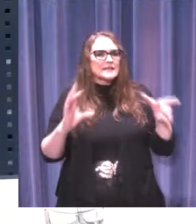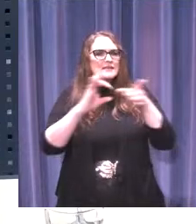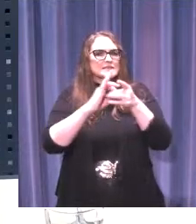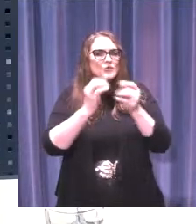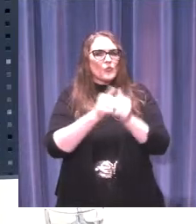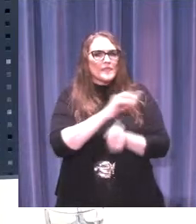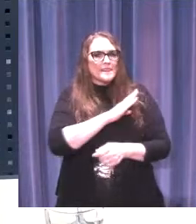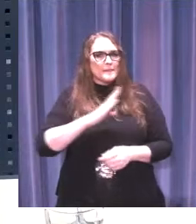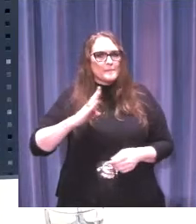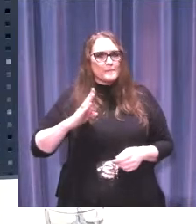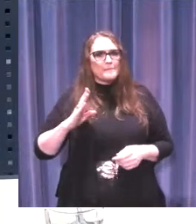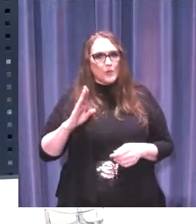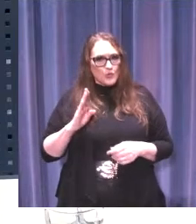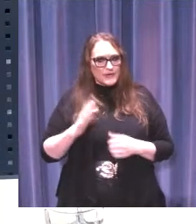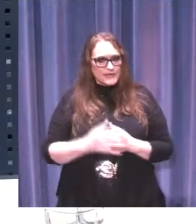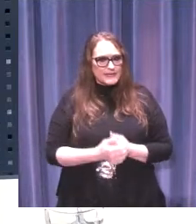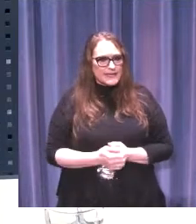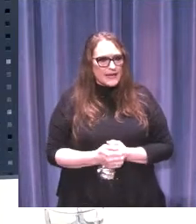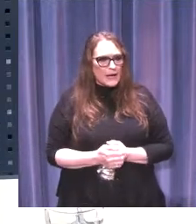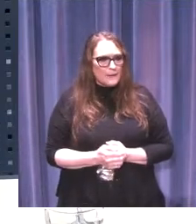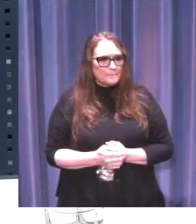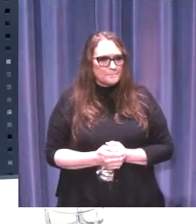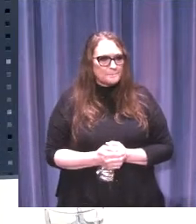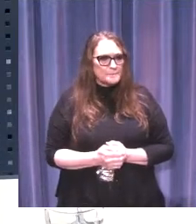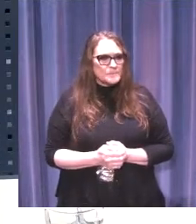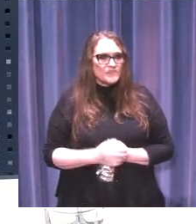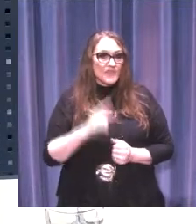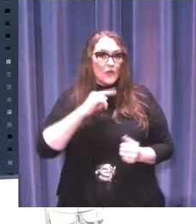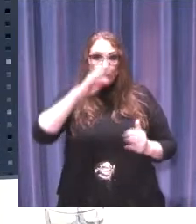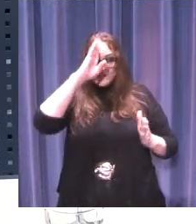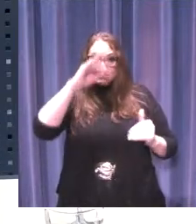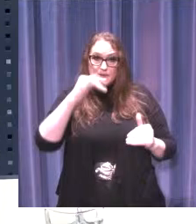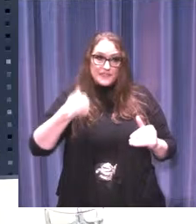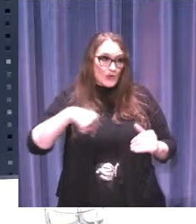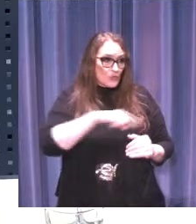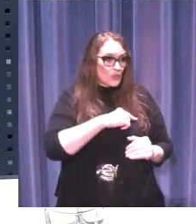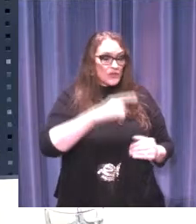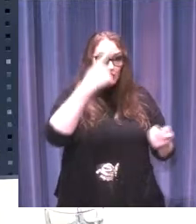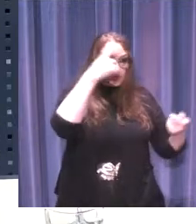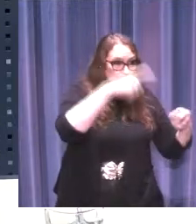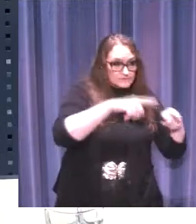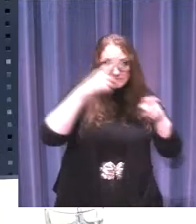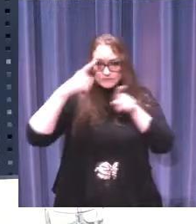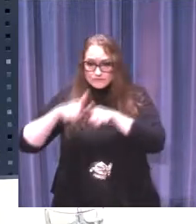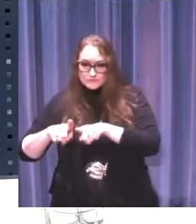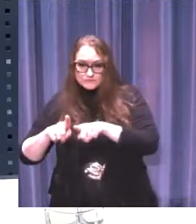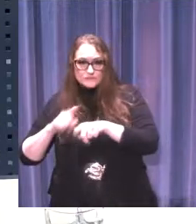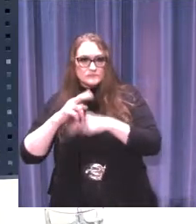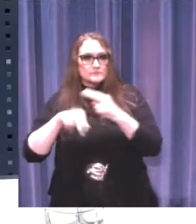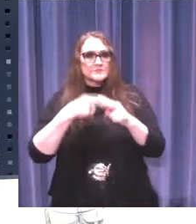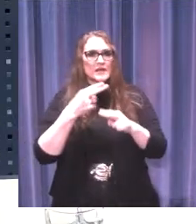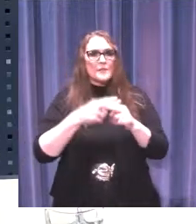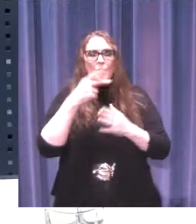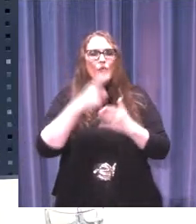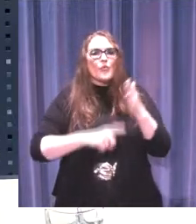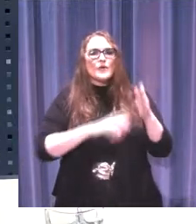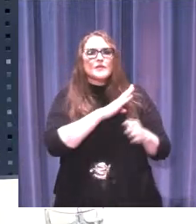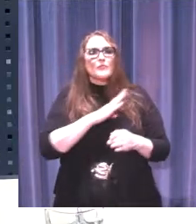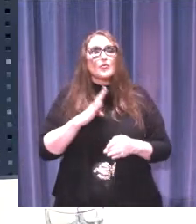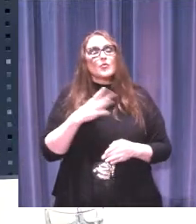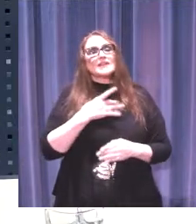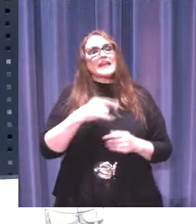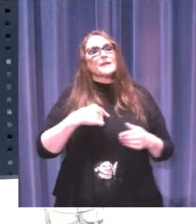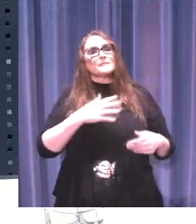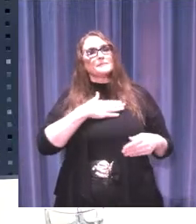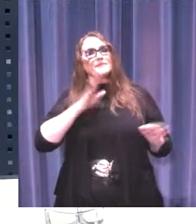board, and I would anticipate that we would come to an agreement as to what the board would like me to